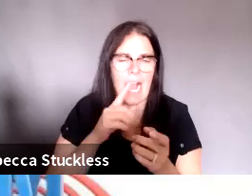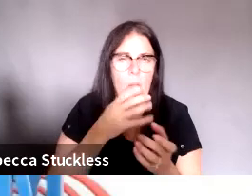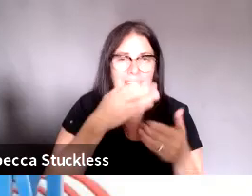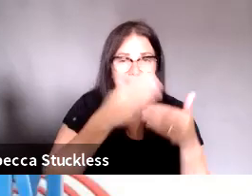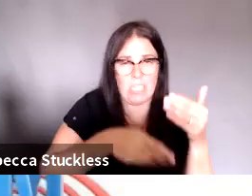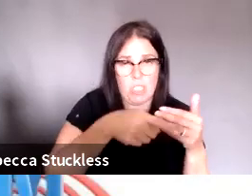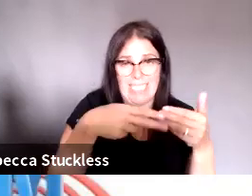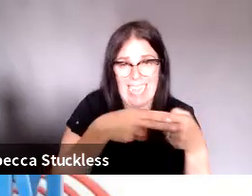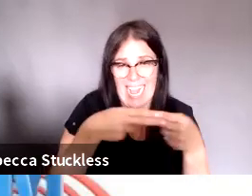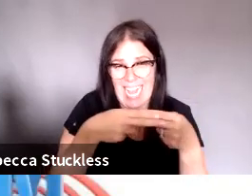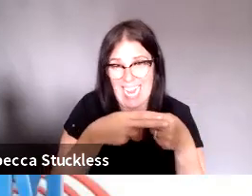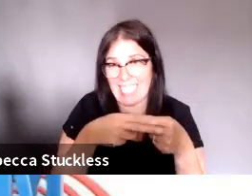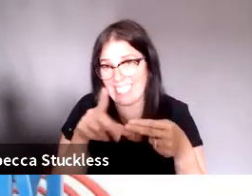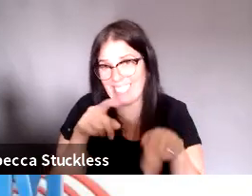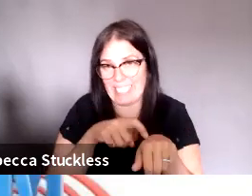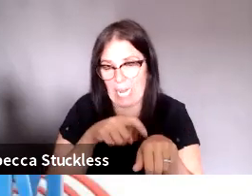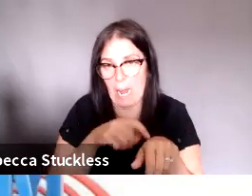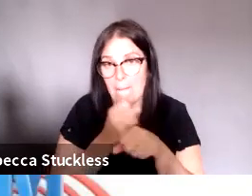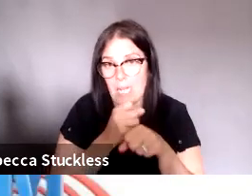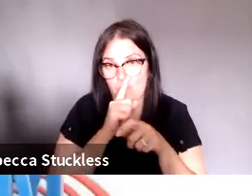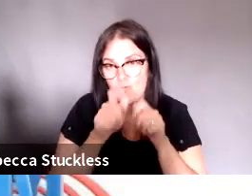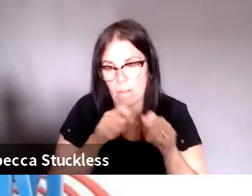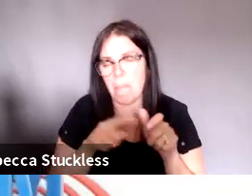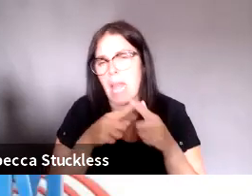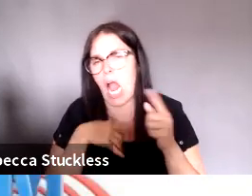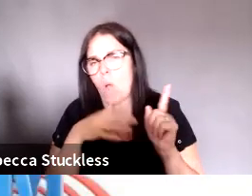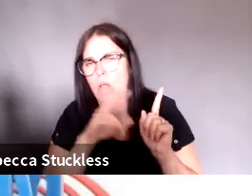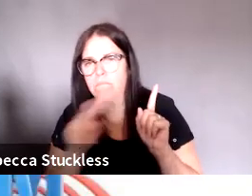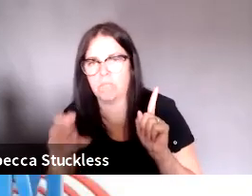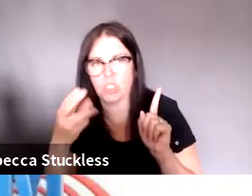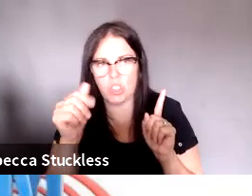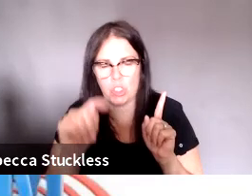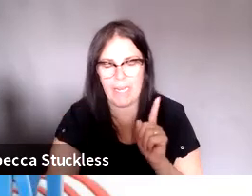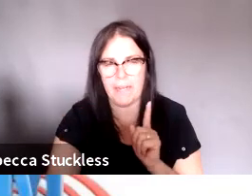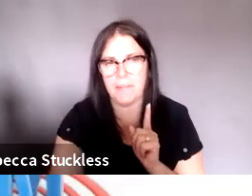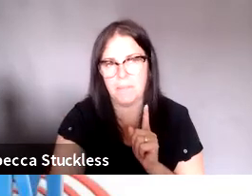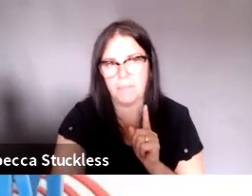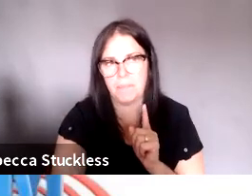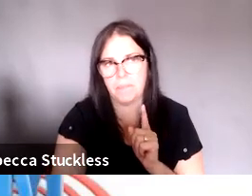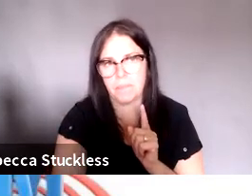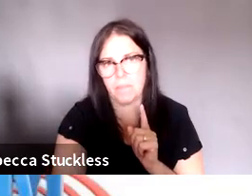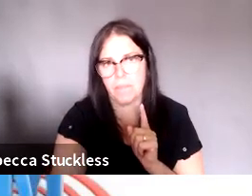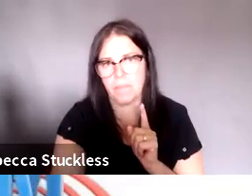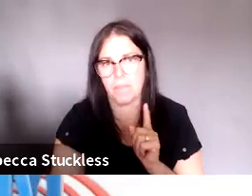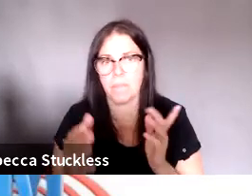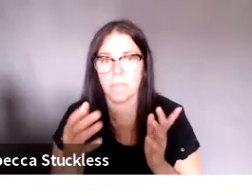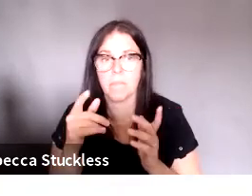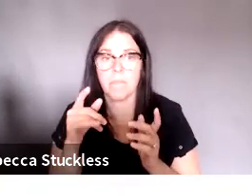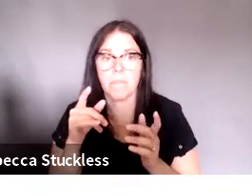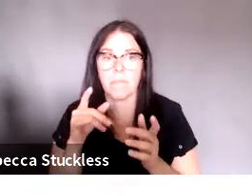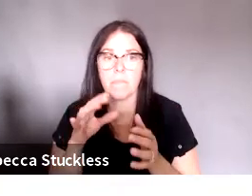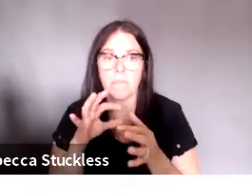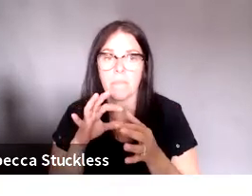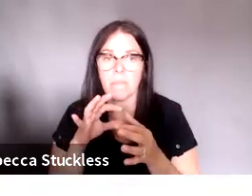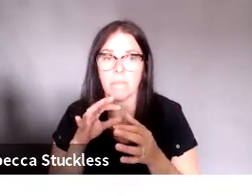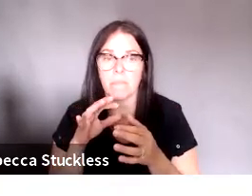couple of slides here and making sure we can kind of round out our discussion today, I'll just proceed. And as I